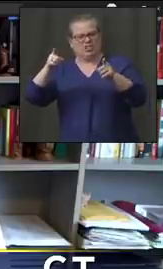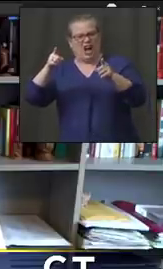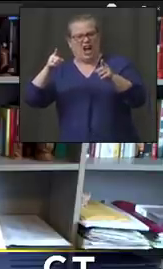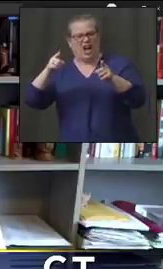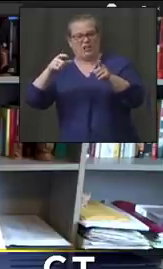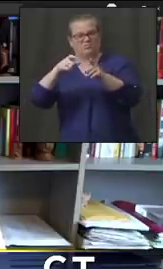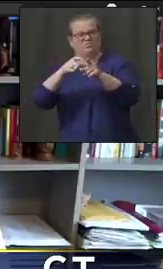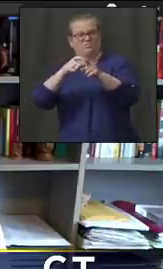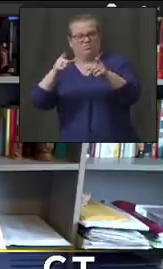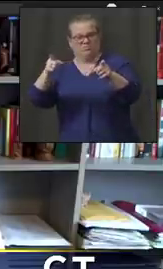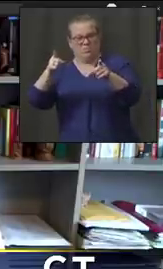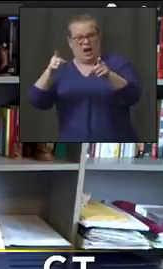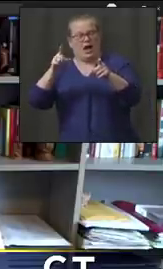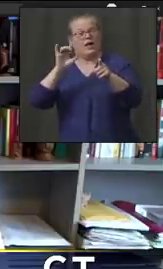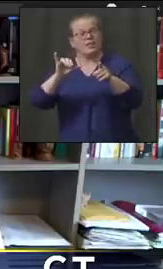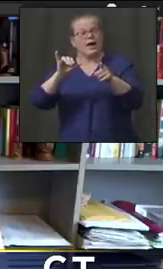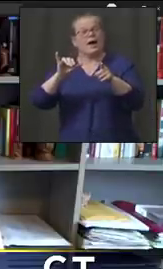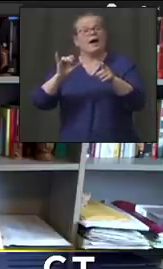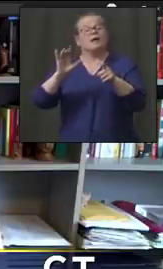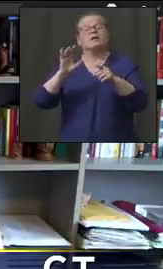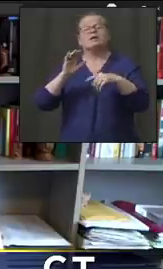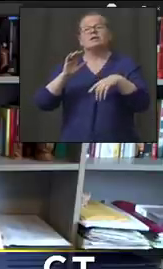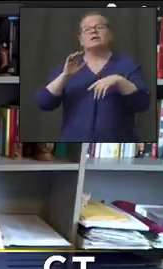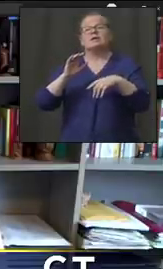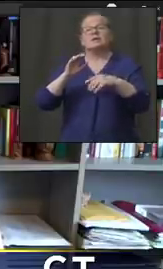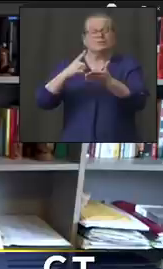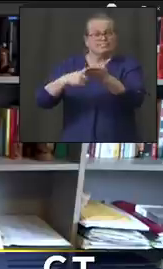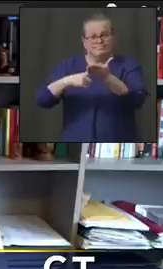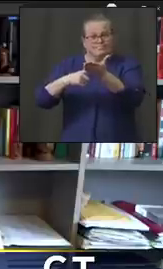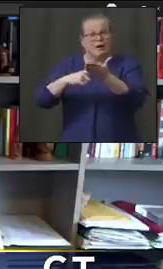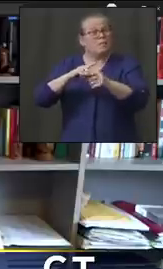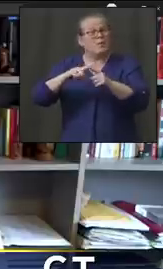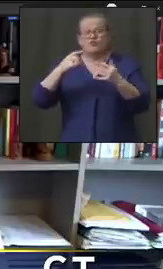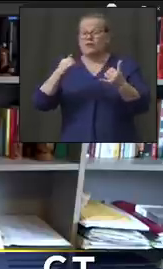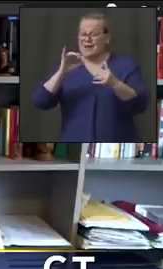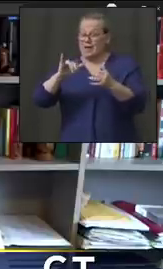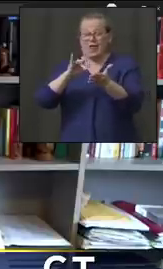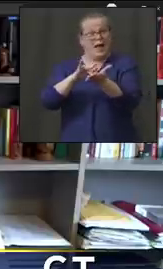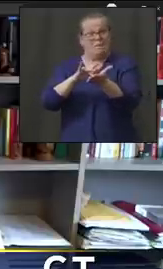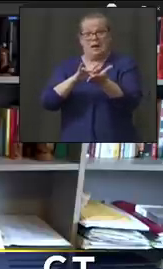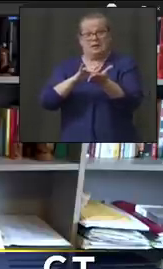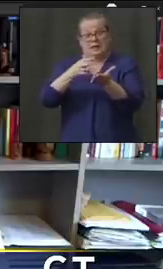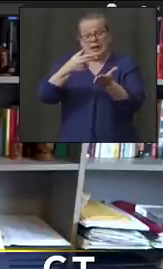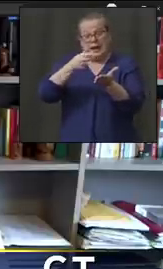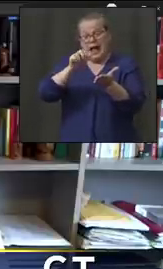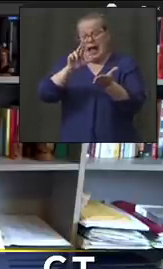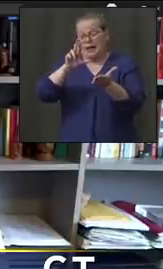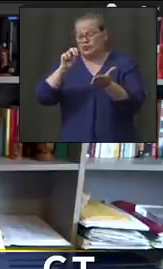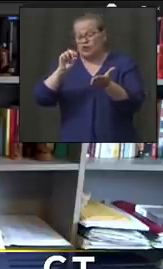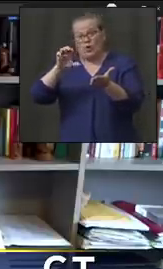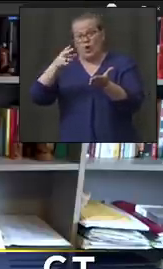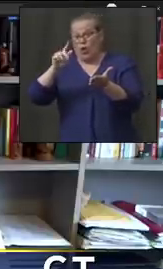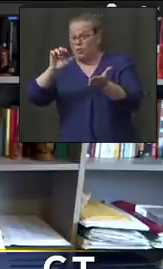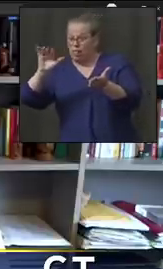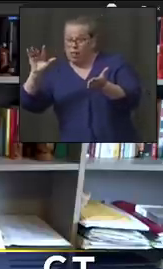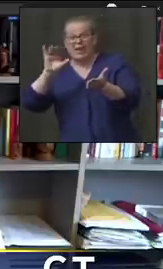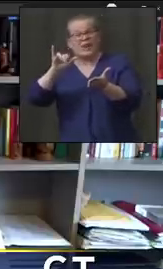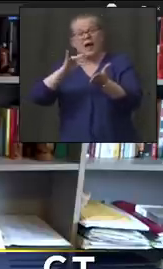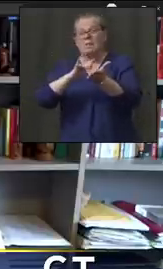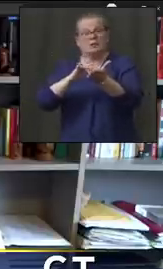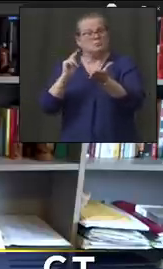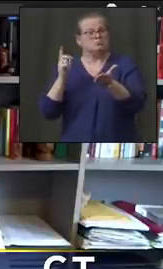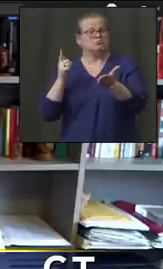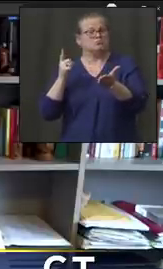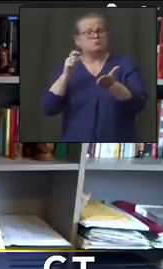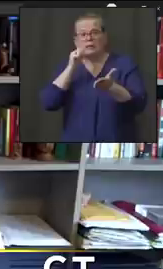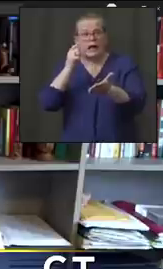previous press conferences, but at this point, there's really no evidence to show that it's an effective treatment. These are things that are going to